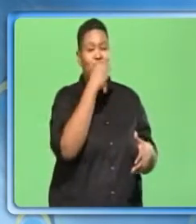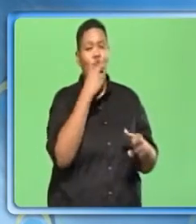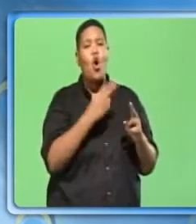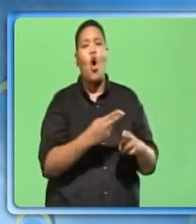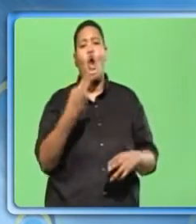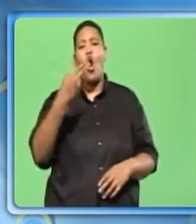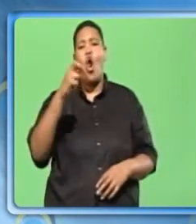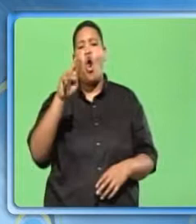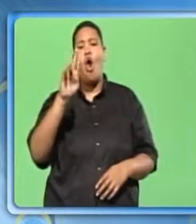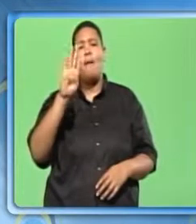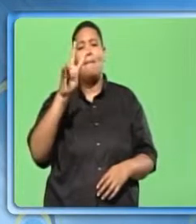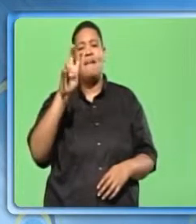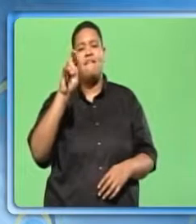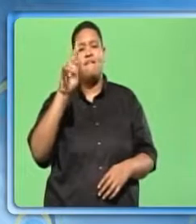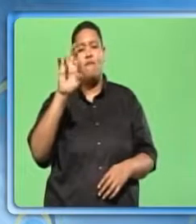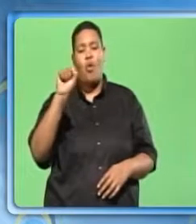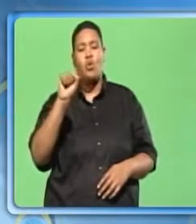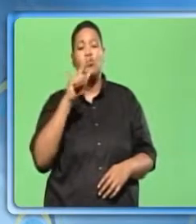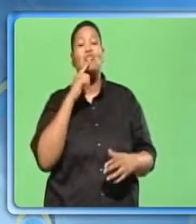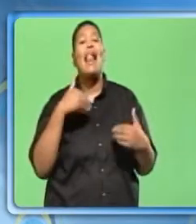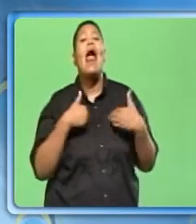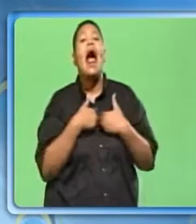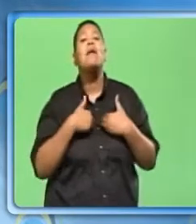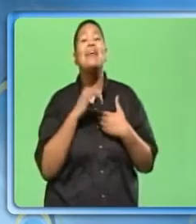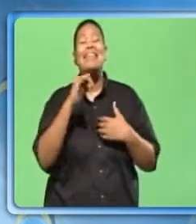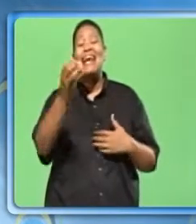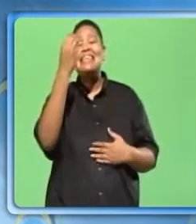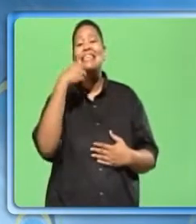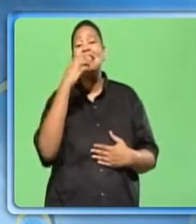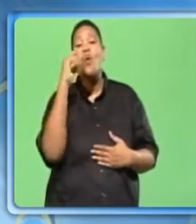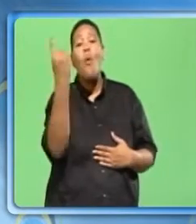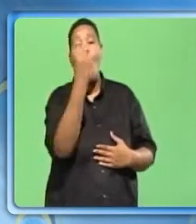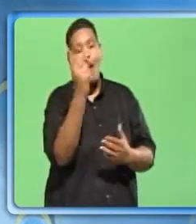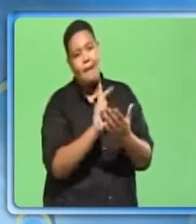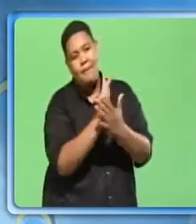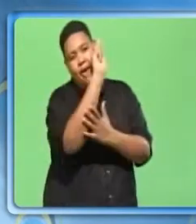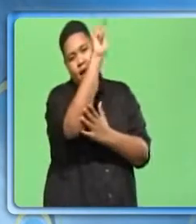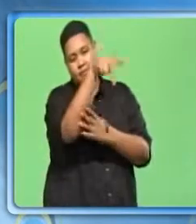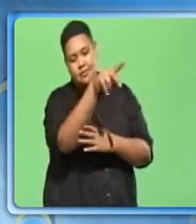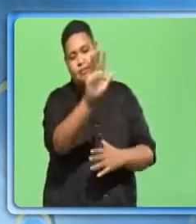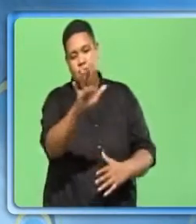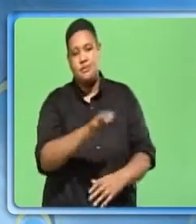herbivores. Herbivores are animals that eat only plants.